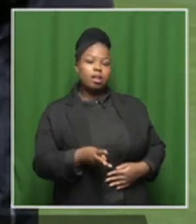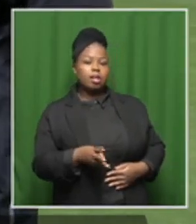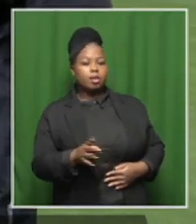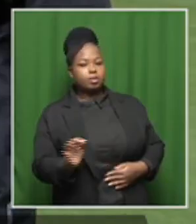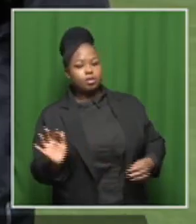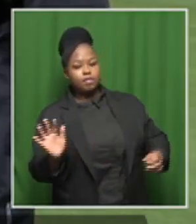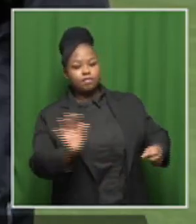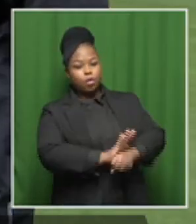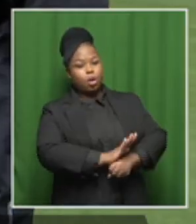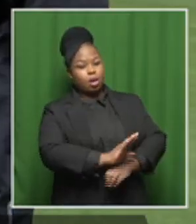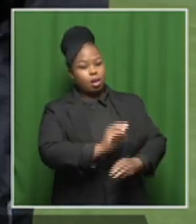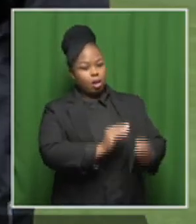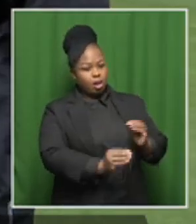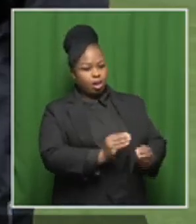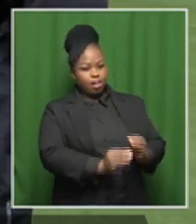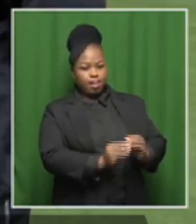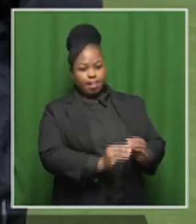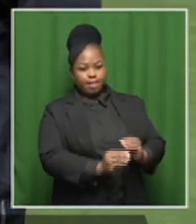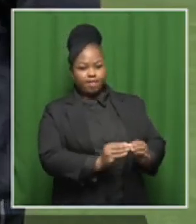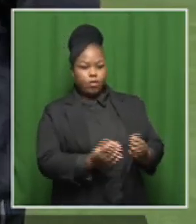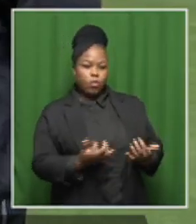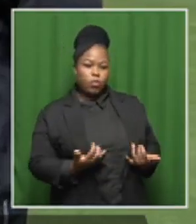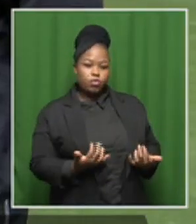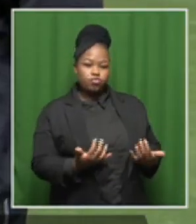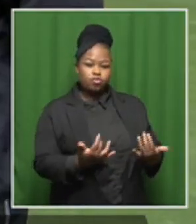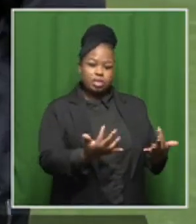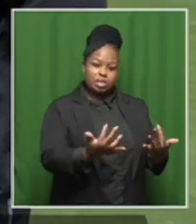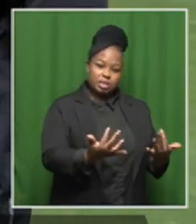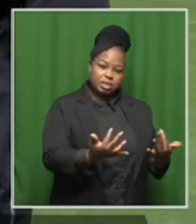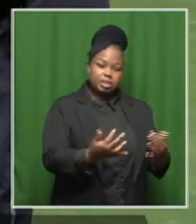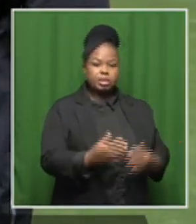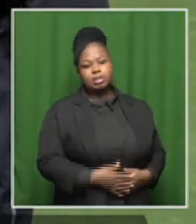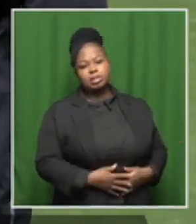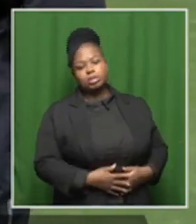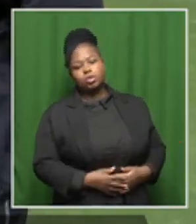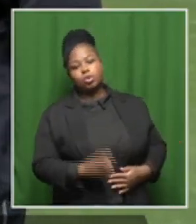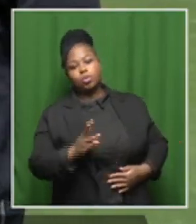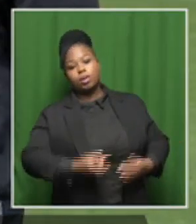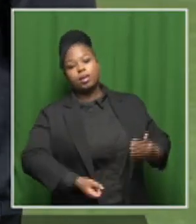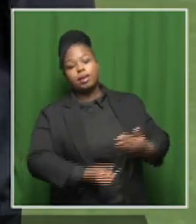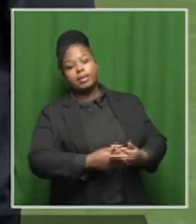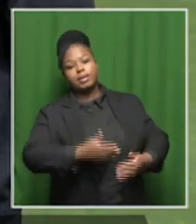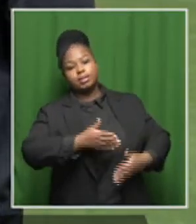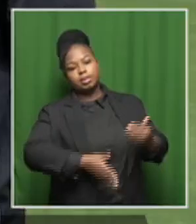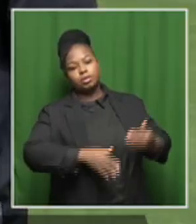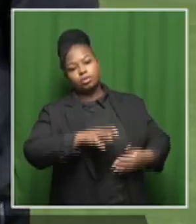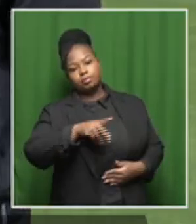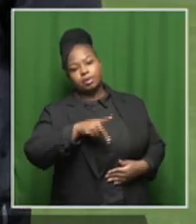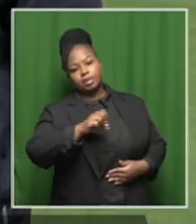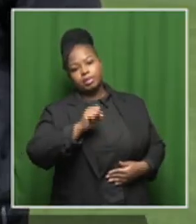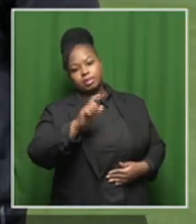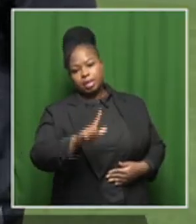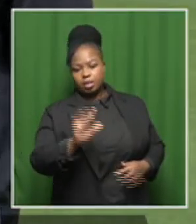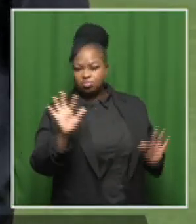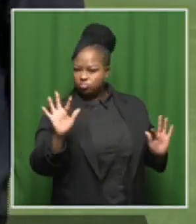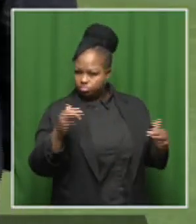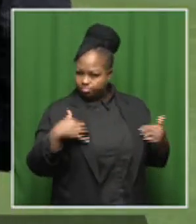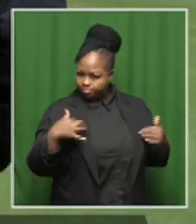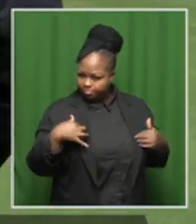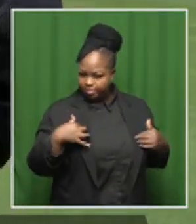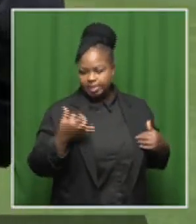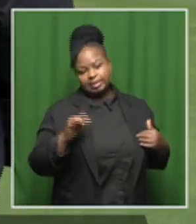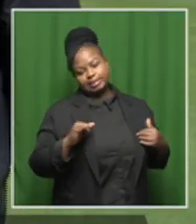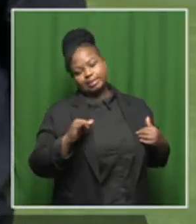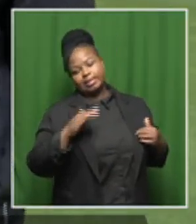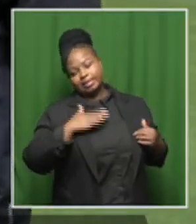complete replacement of the pitch surface, and it's going to take place at the end of the PSL season. So don't worry, it is still playable.